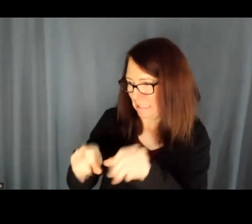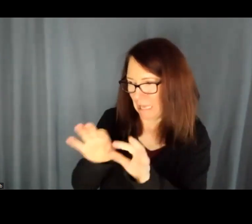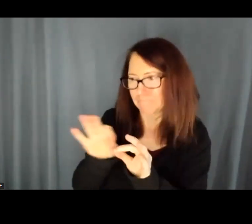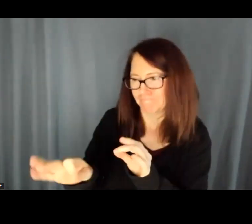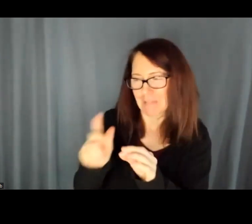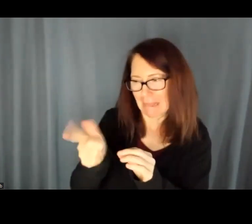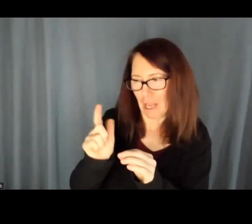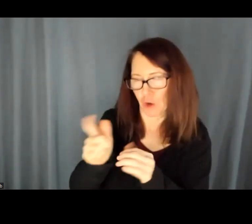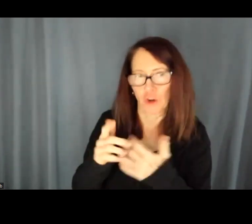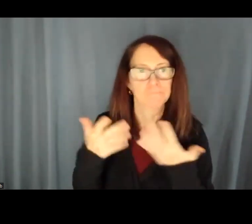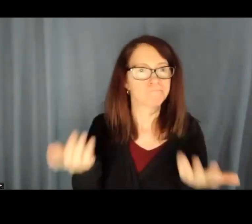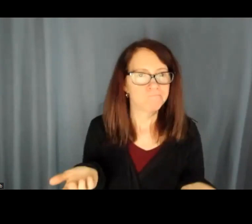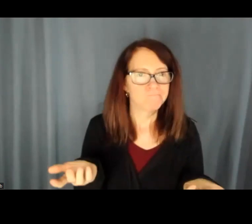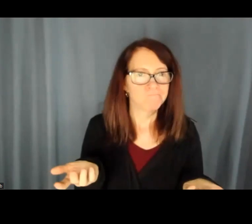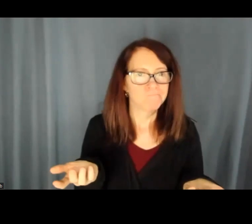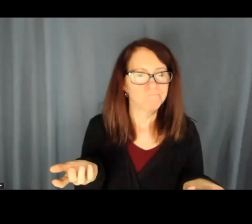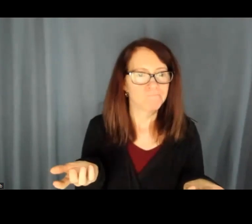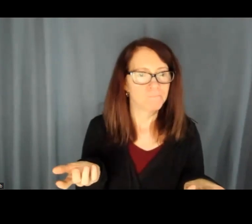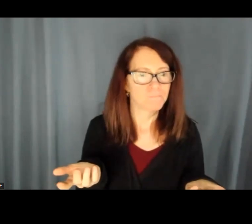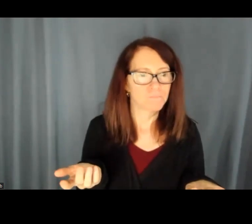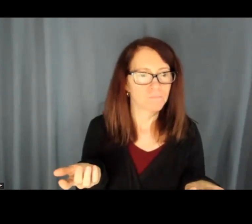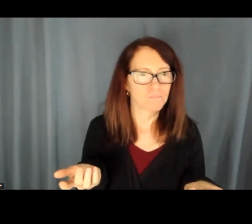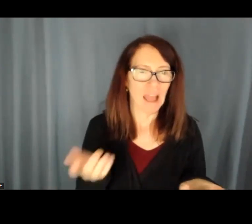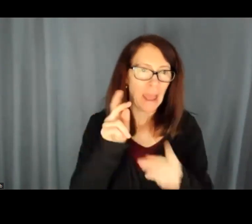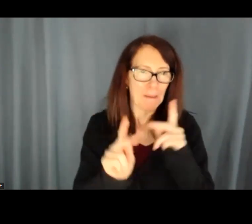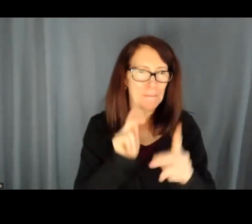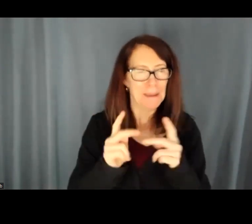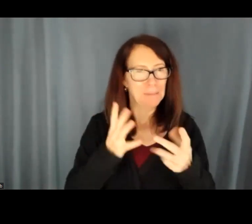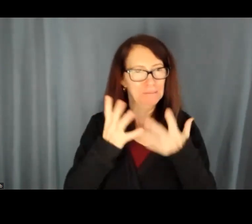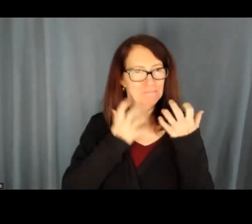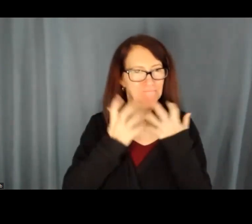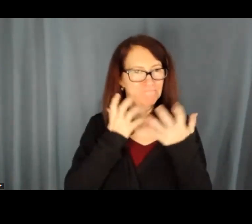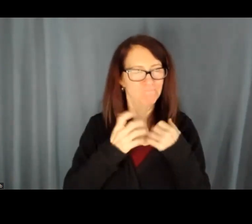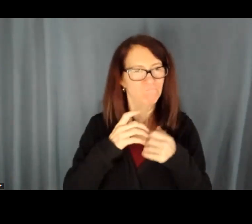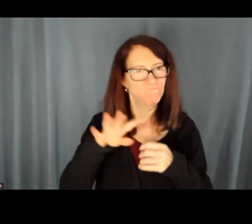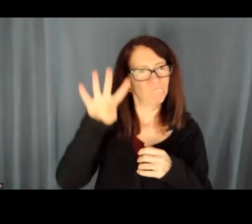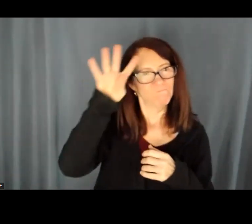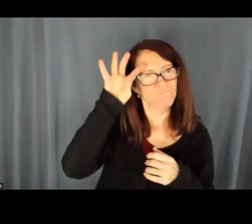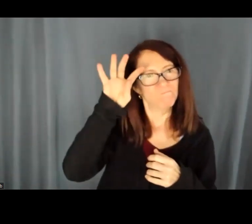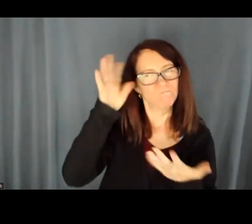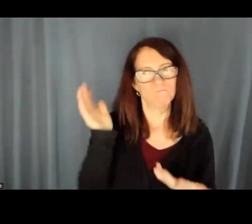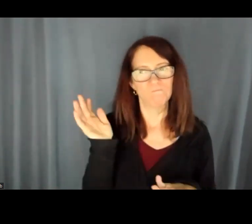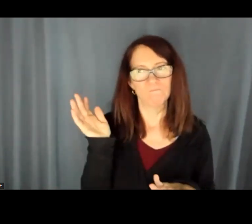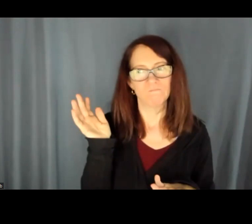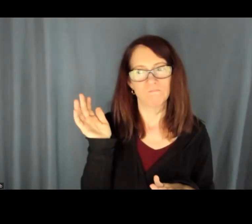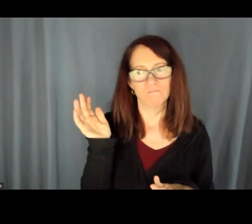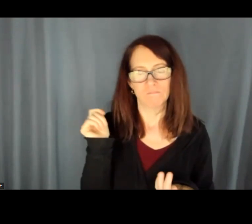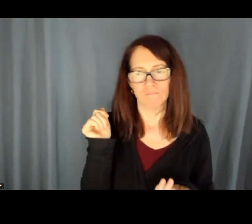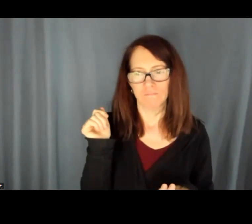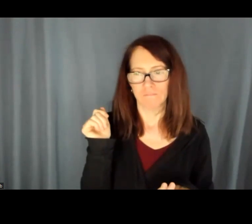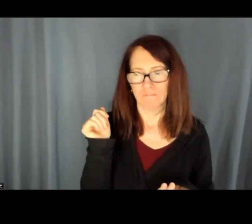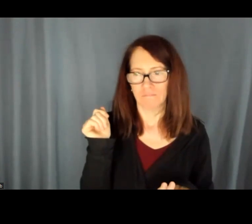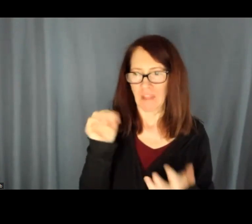You know, and it just made a lot of people really angry and questioning, you know, how is